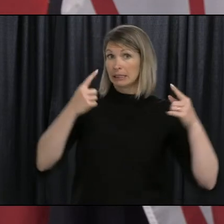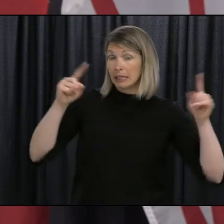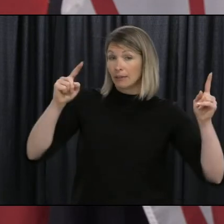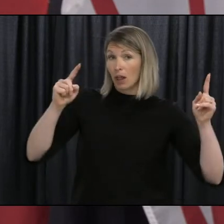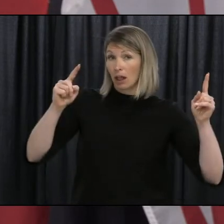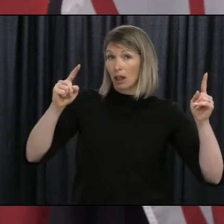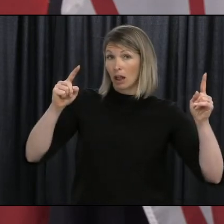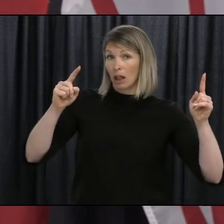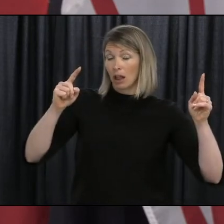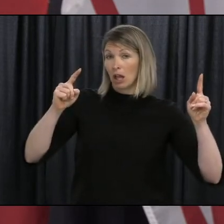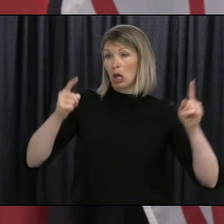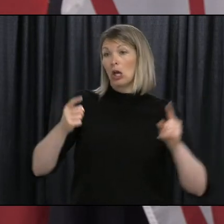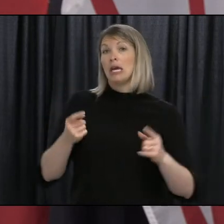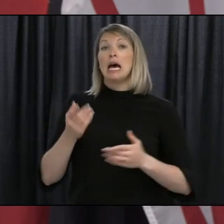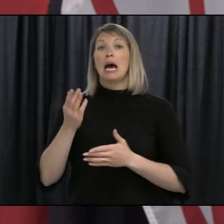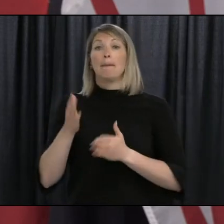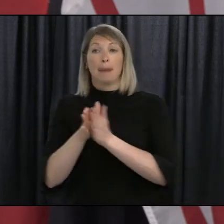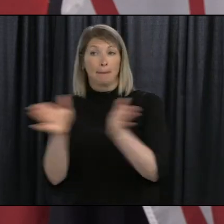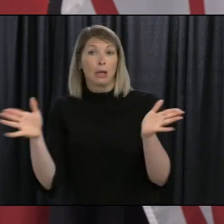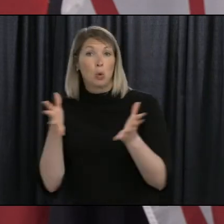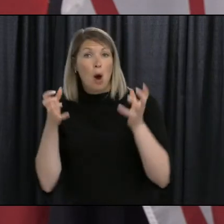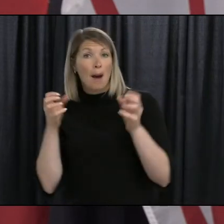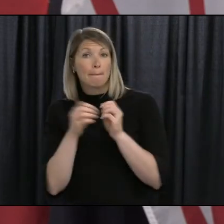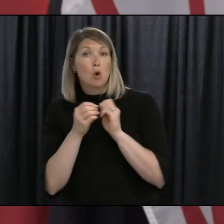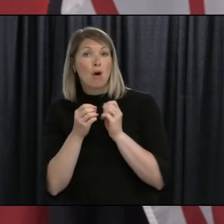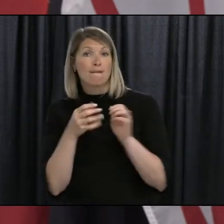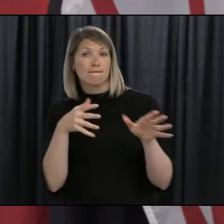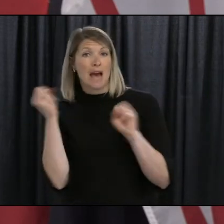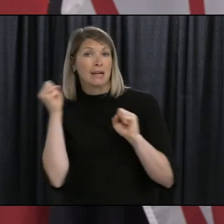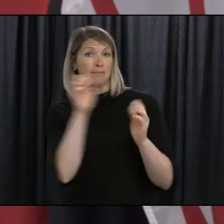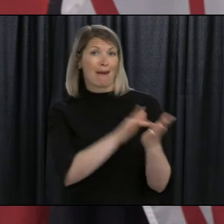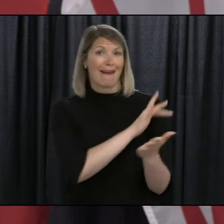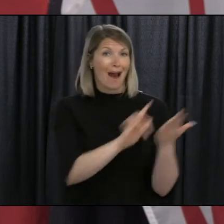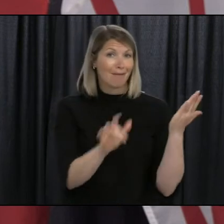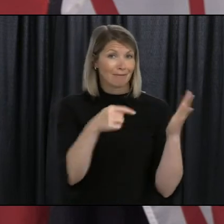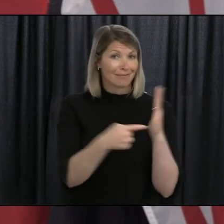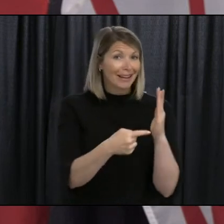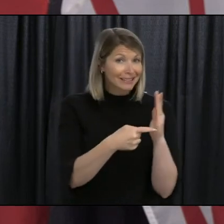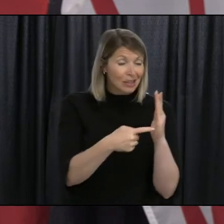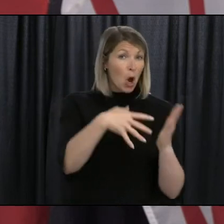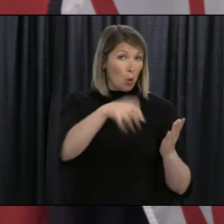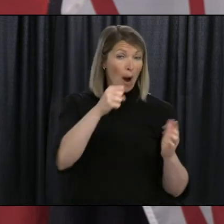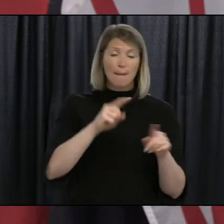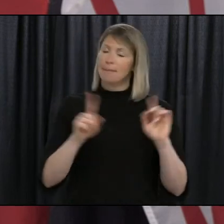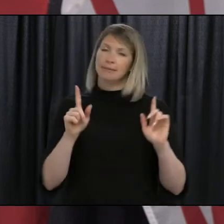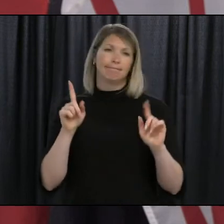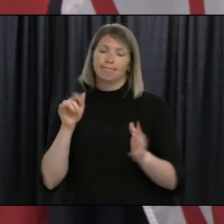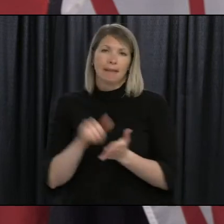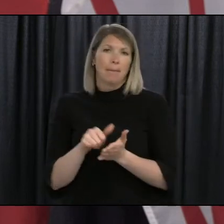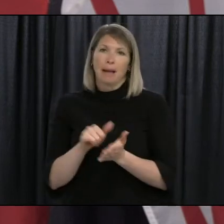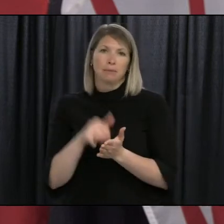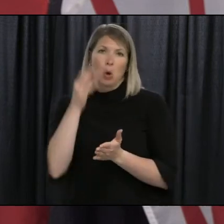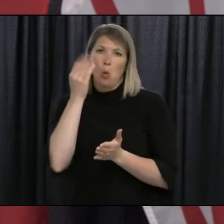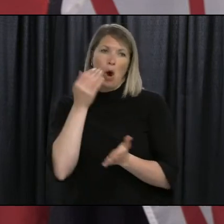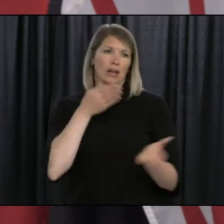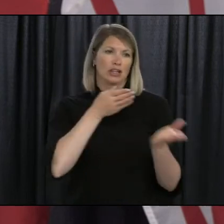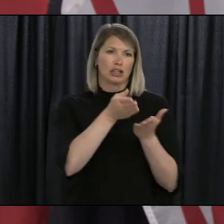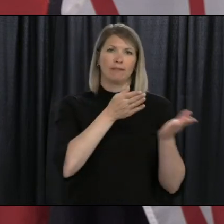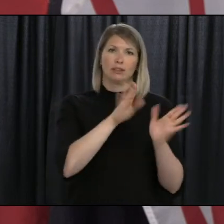we looked at a balanced approach, one that wouldn't put a fragile economy in any further jeopardy than